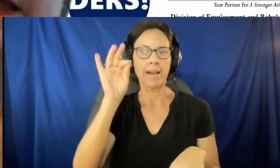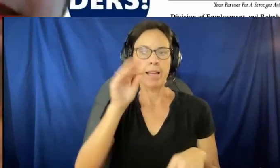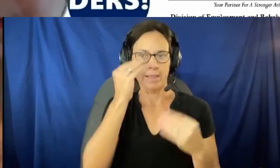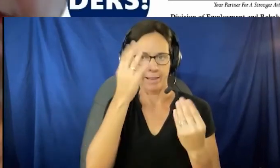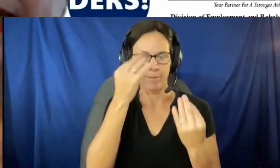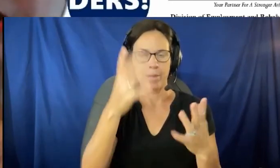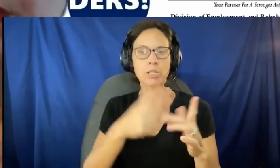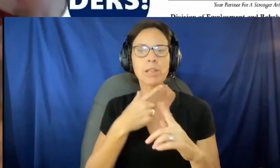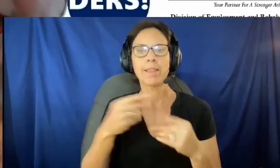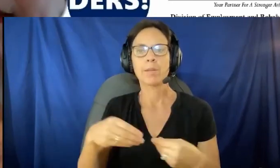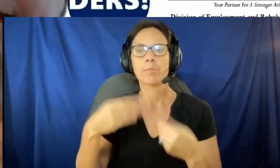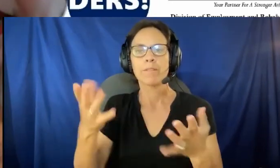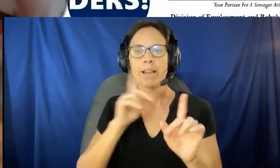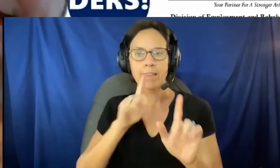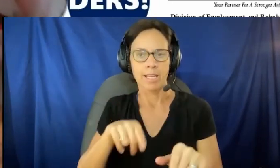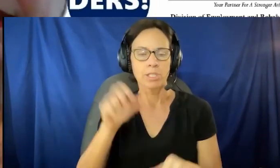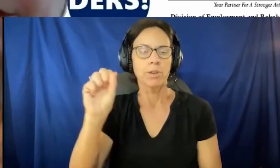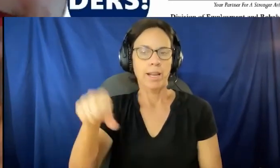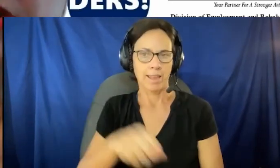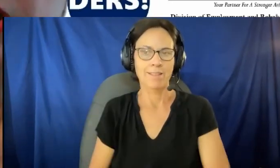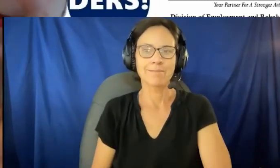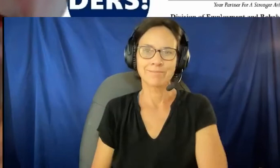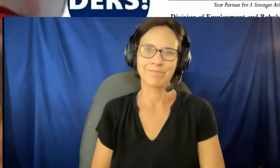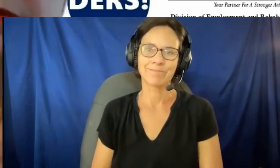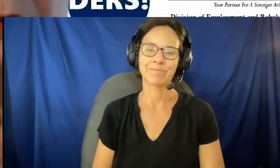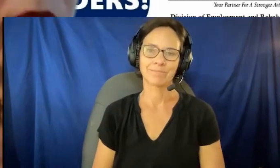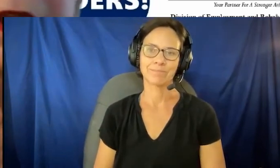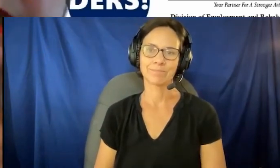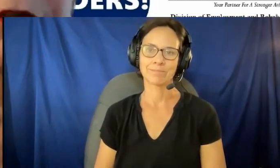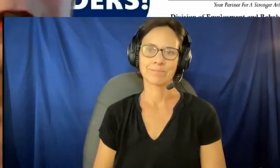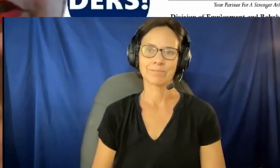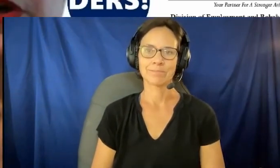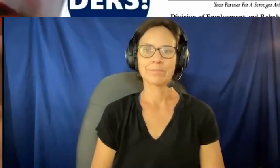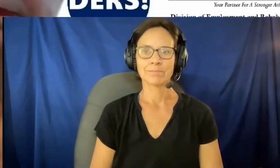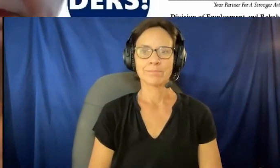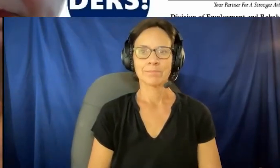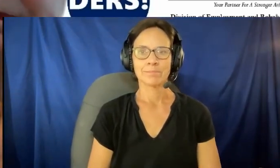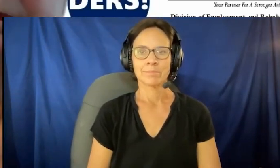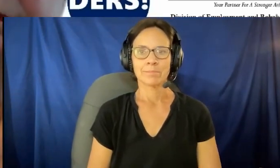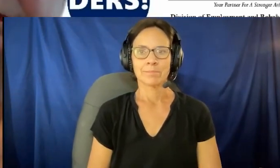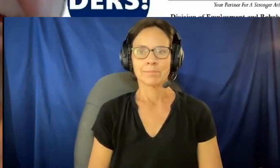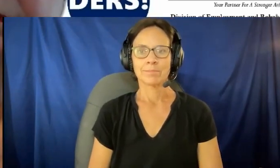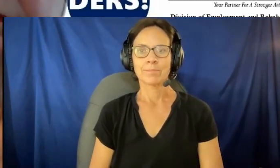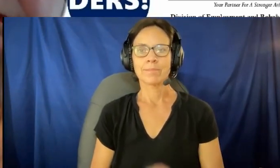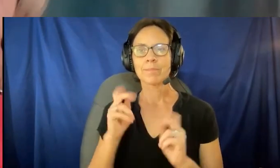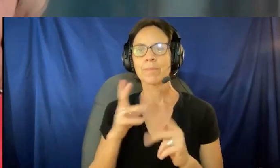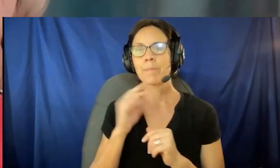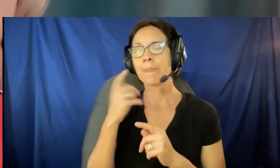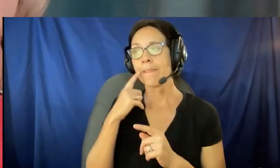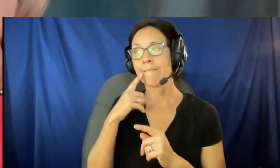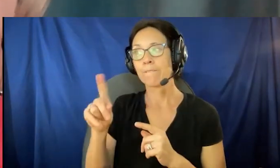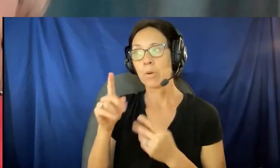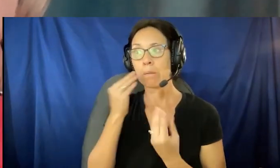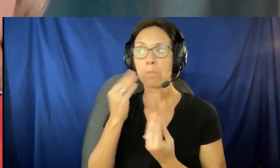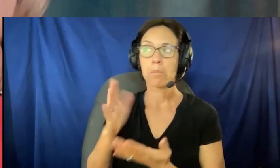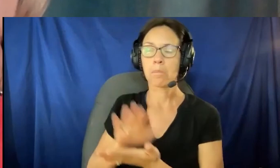then I can provide you with that information about what the differences are. Okay, and for the record,